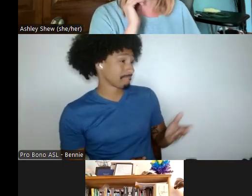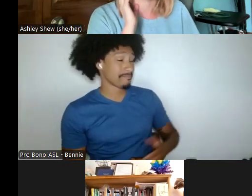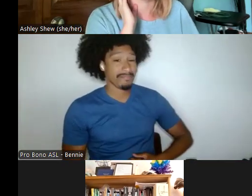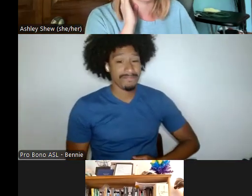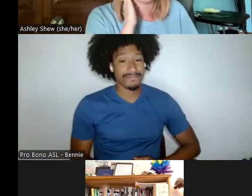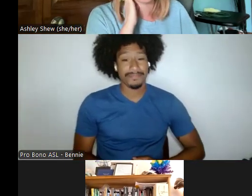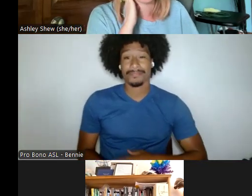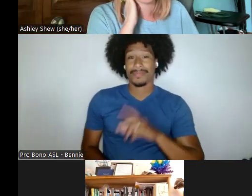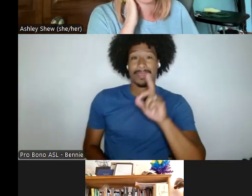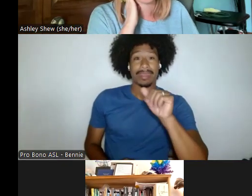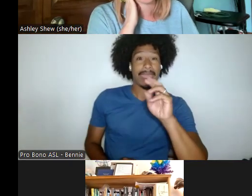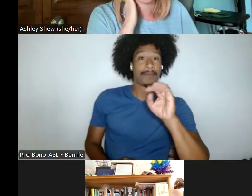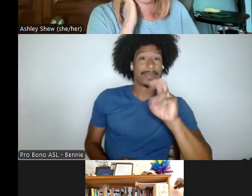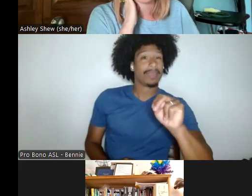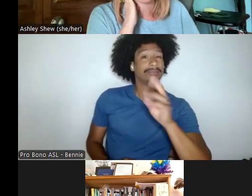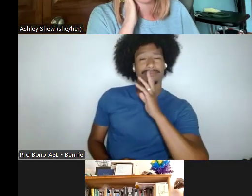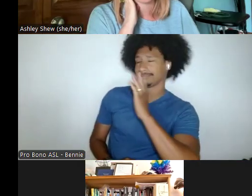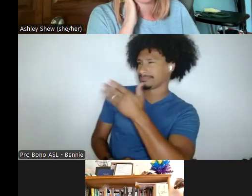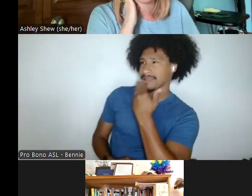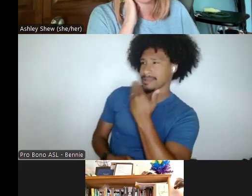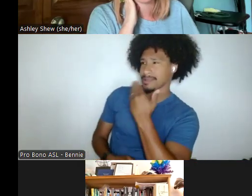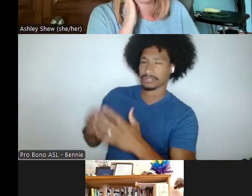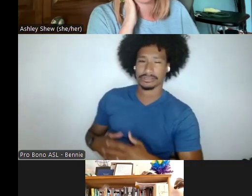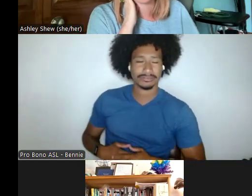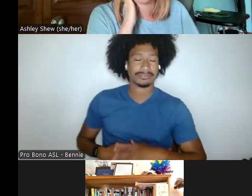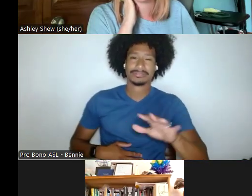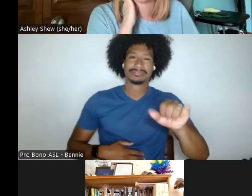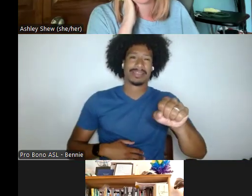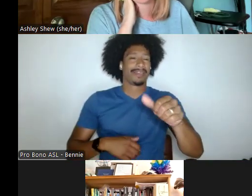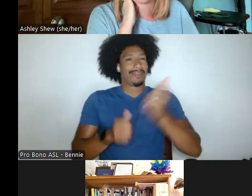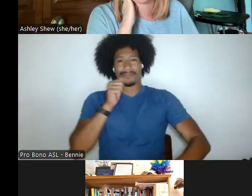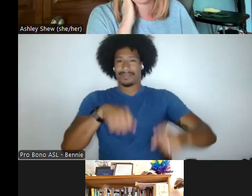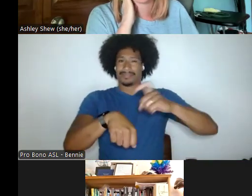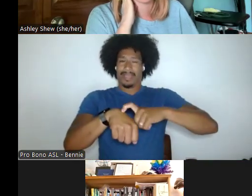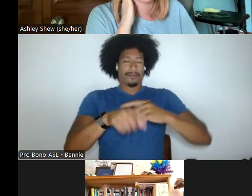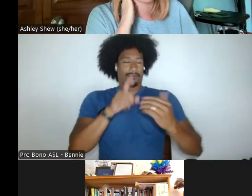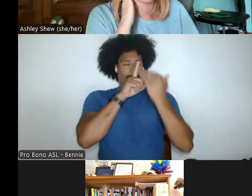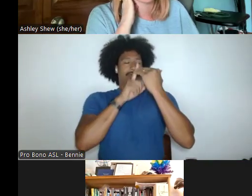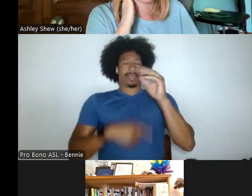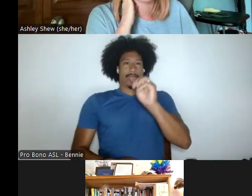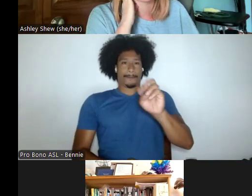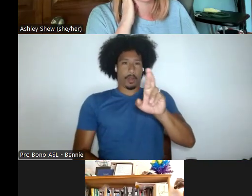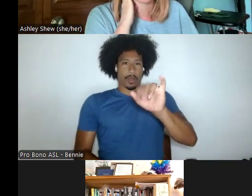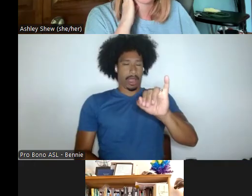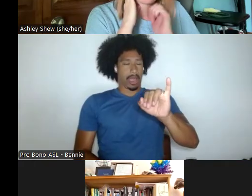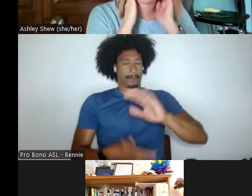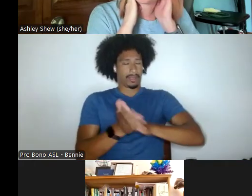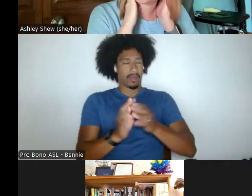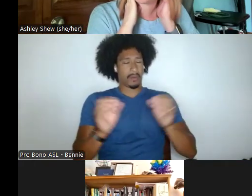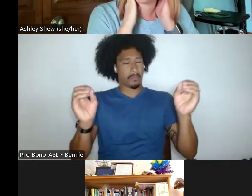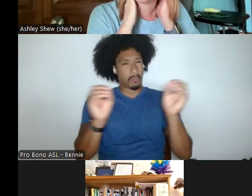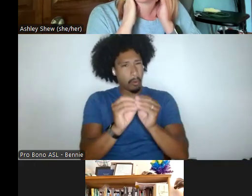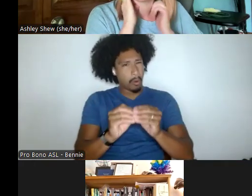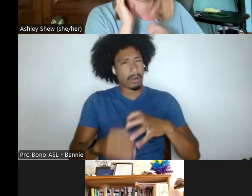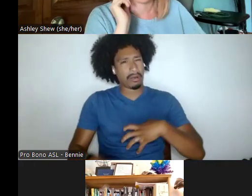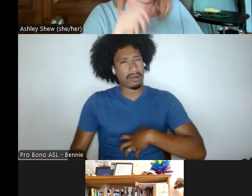Thank you very much for that. And yeah, every time you remind me about the MRI part, I'm a little more horrified. Um,